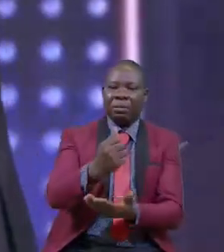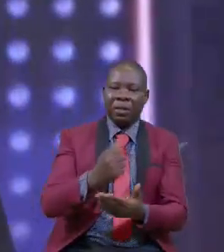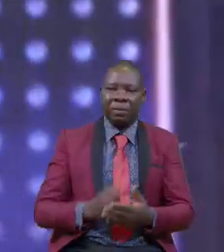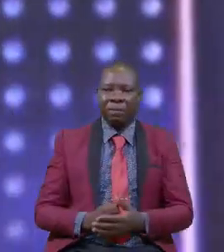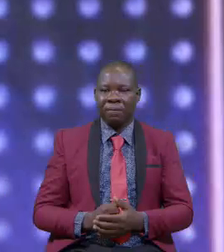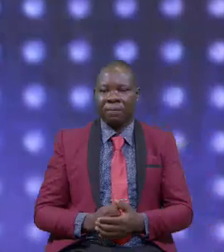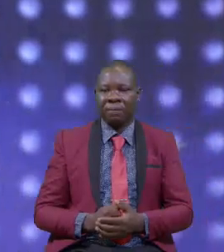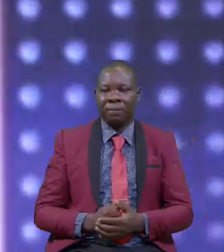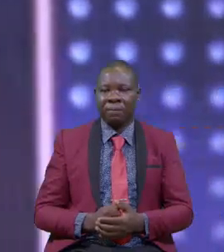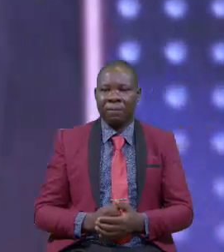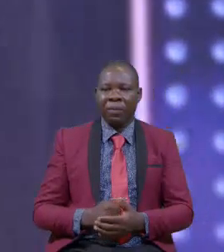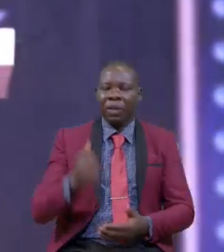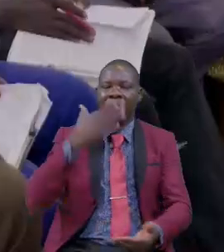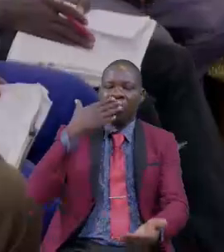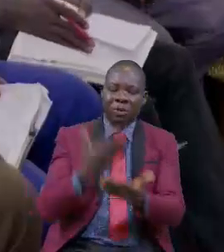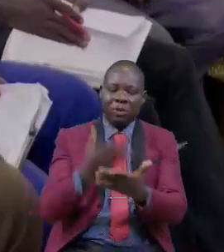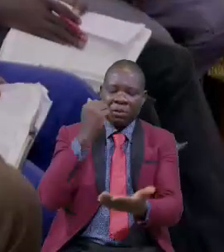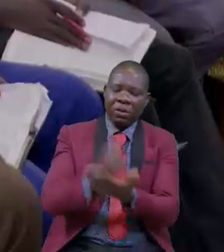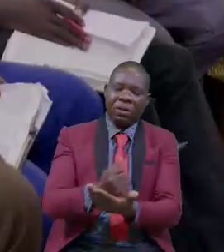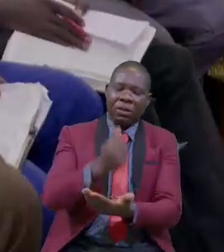Amen. A good amen. Amen.